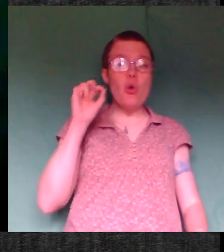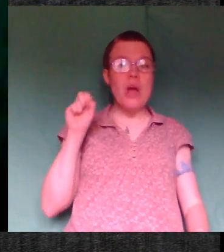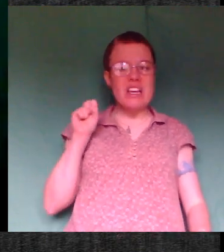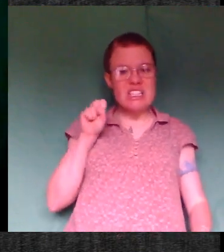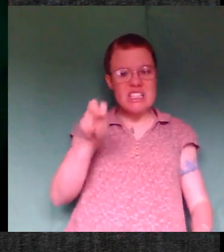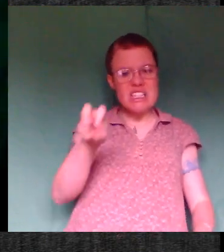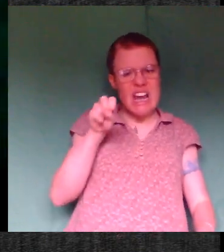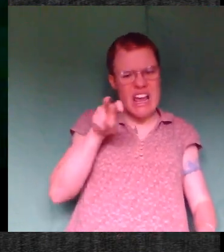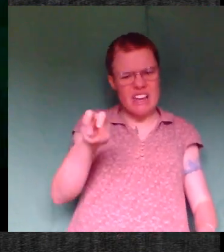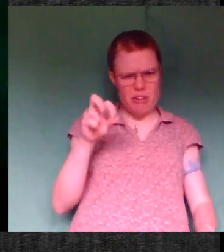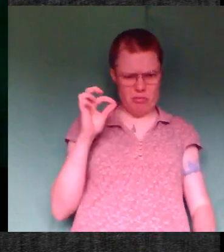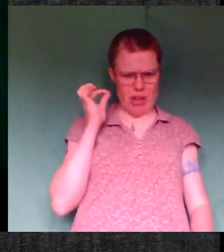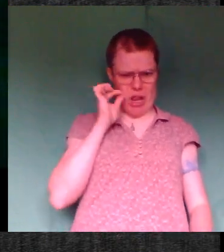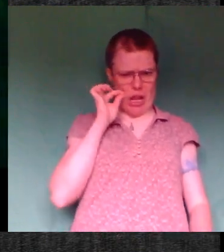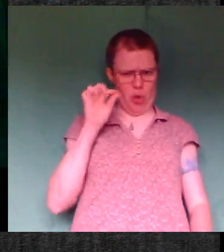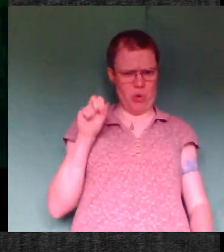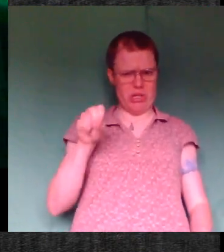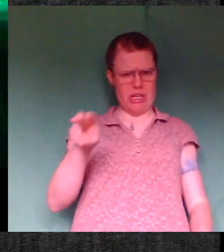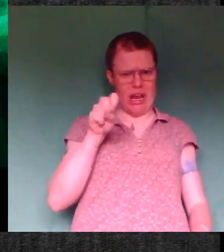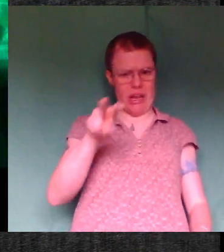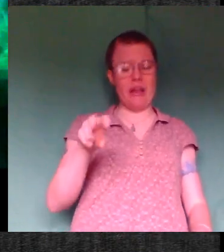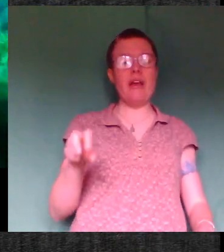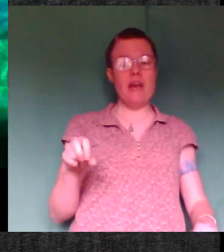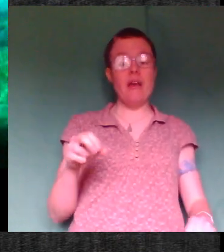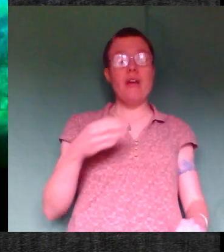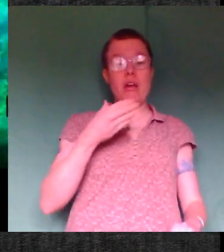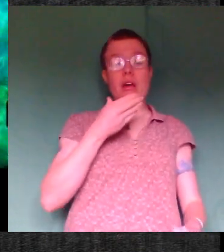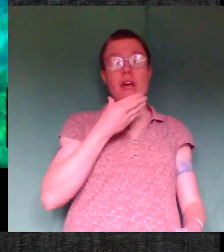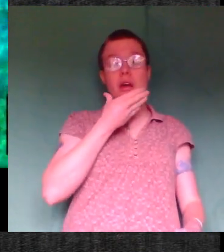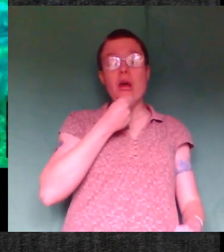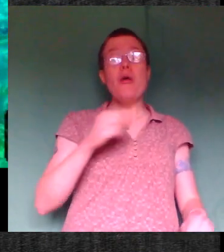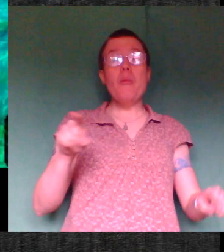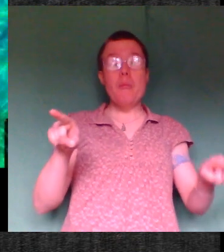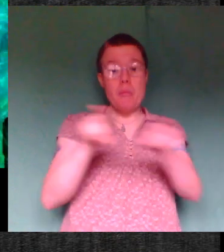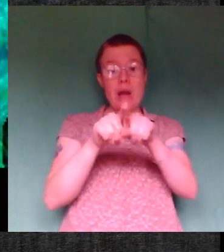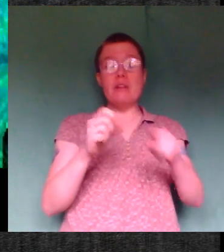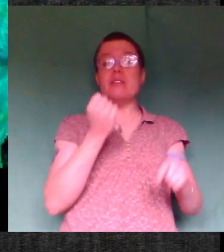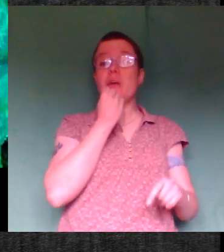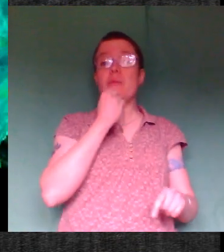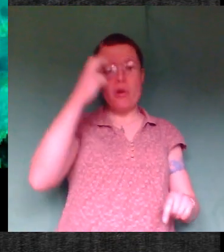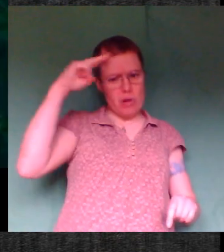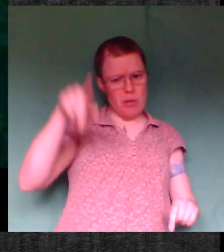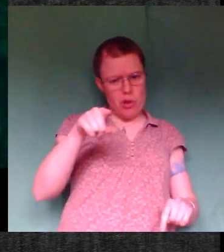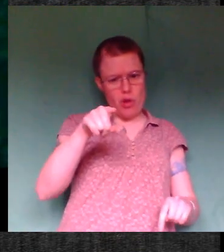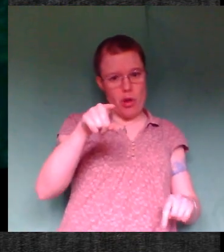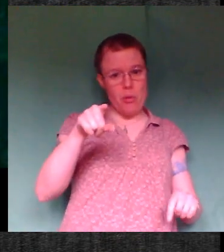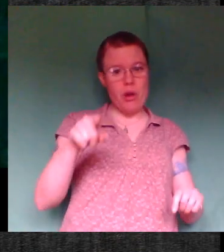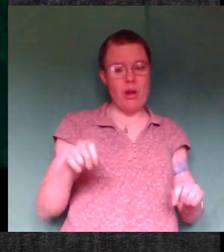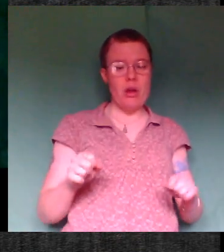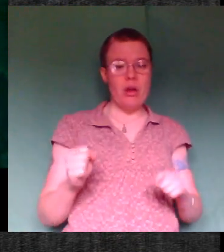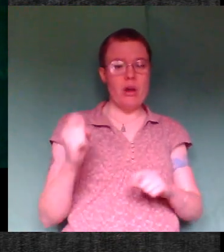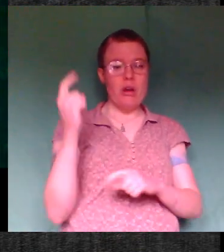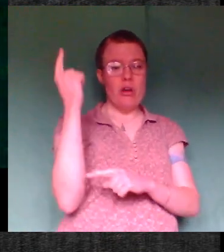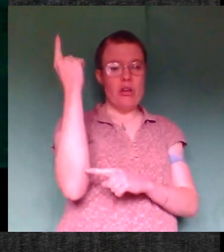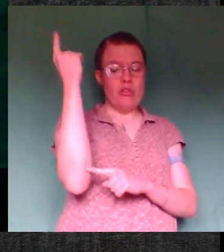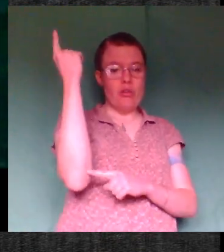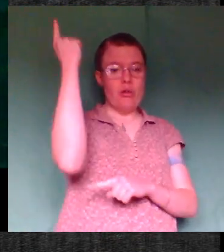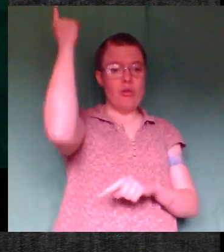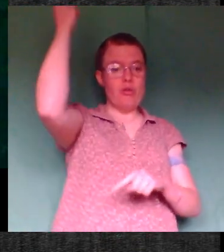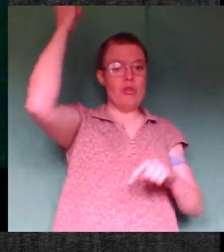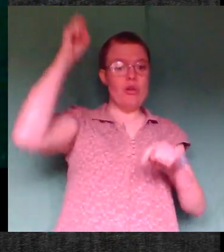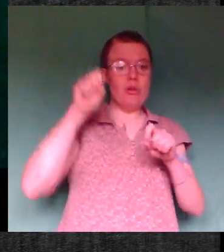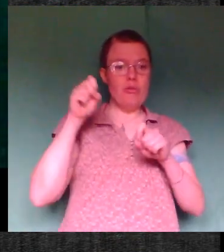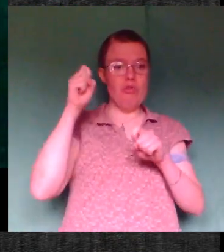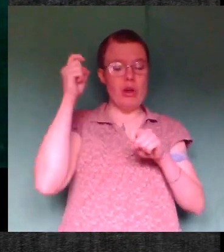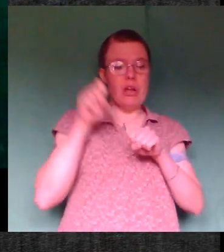target. Anyone going with me? As usual, this is a one-man infiltration mission. Weapons and equipment OSP?